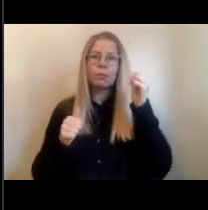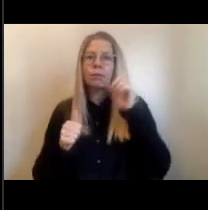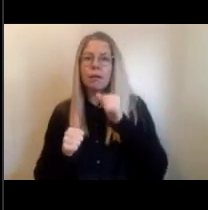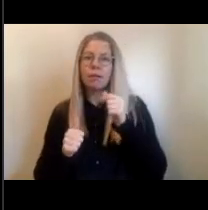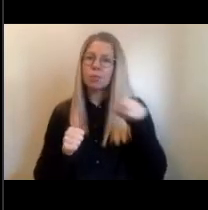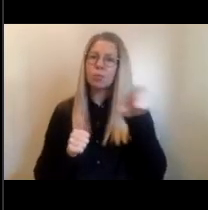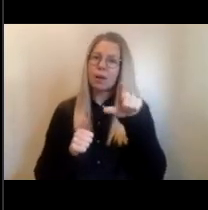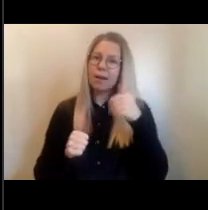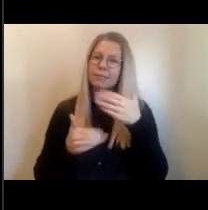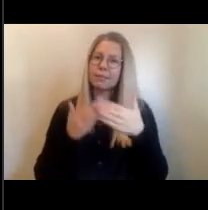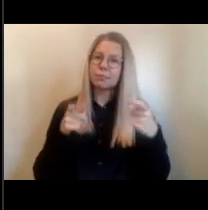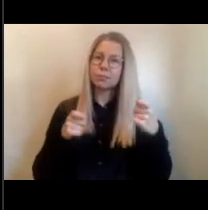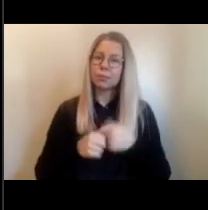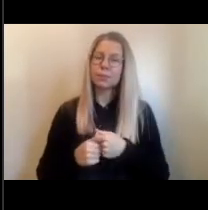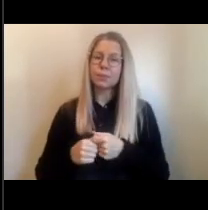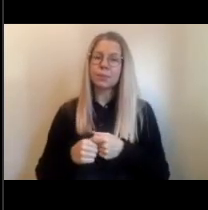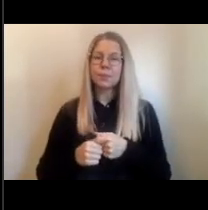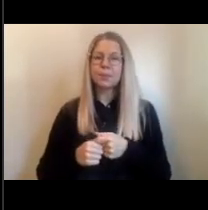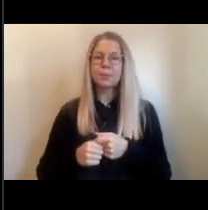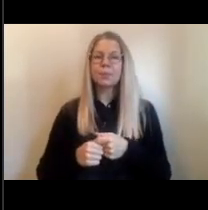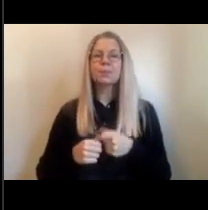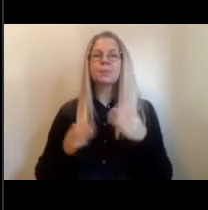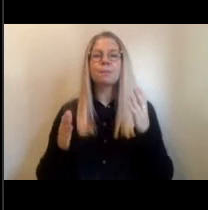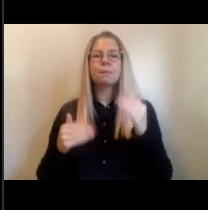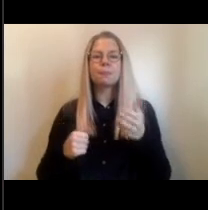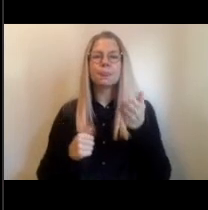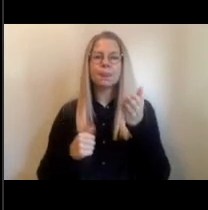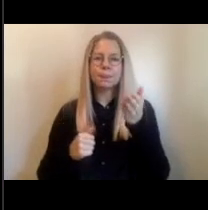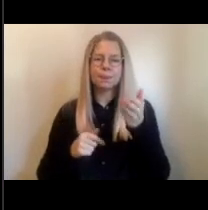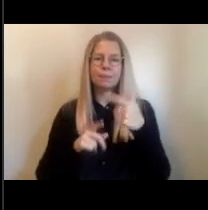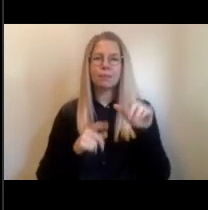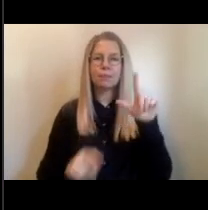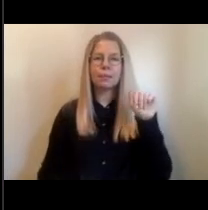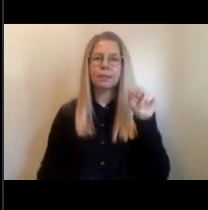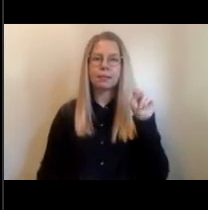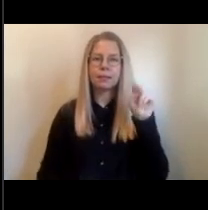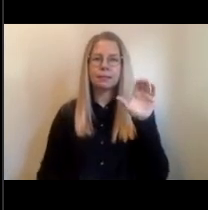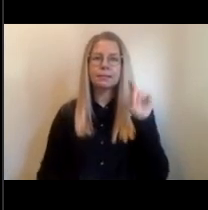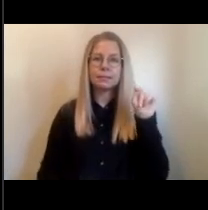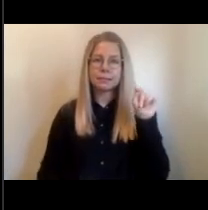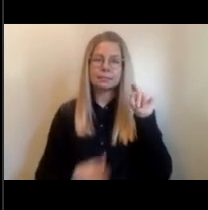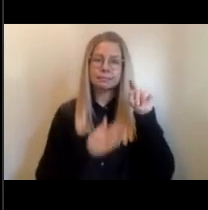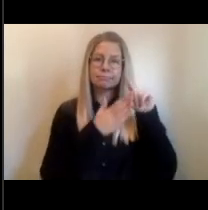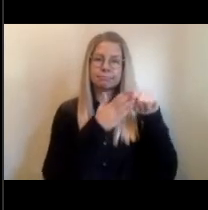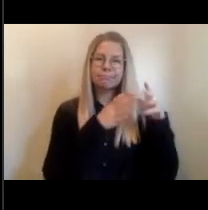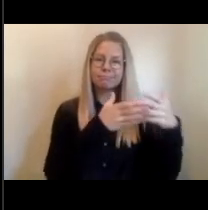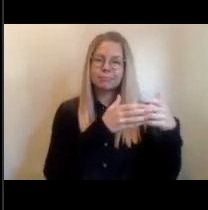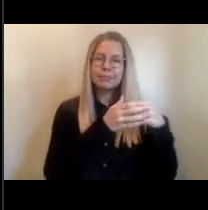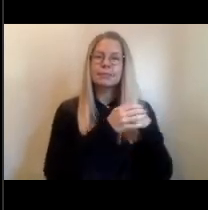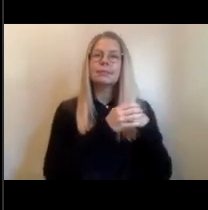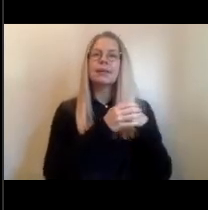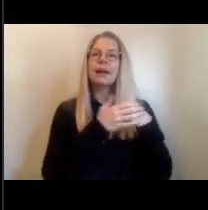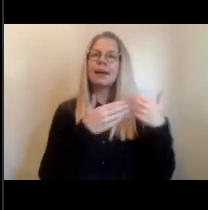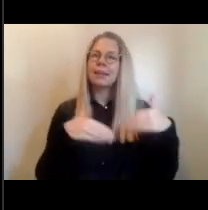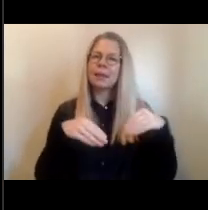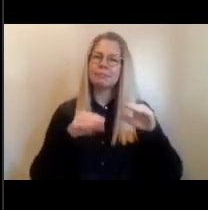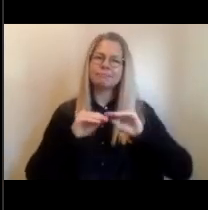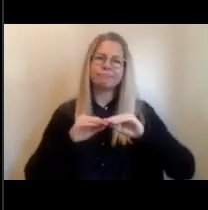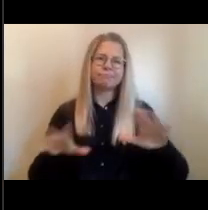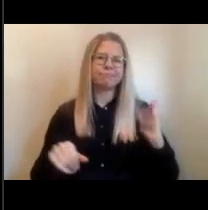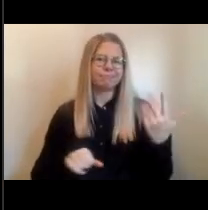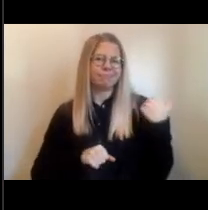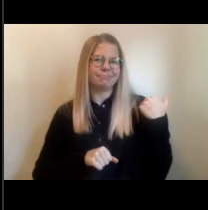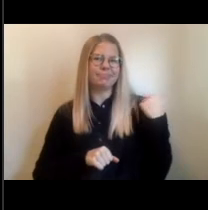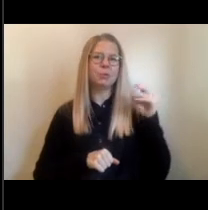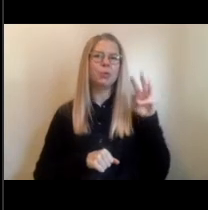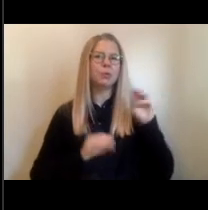This is from a Lancet study. It was big in the news in 2017, and it was actually repeated in 2020 and was big in the news again.